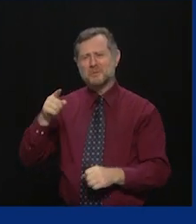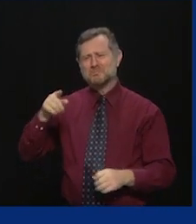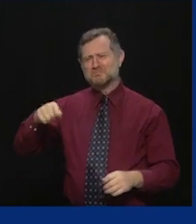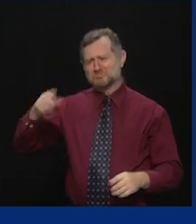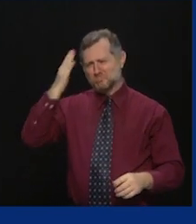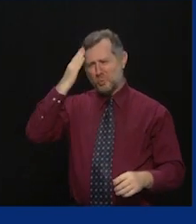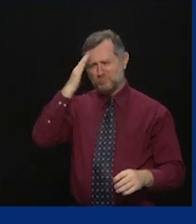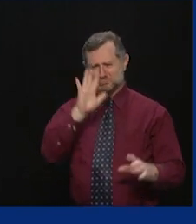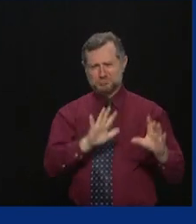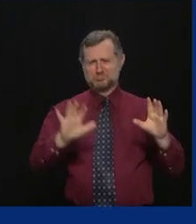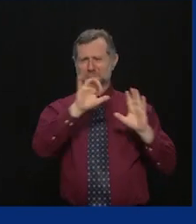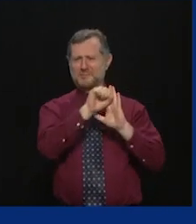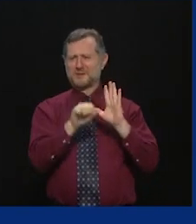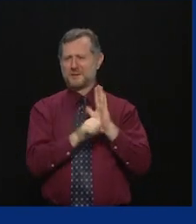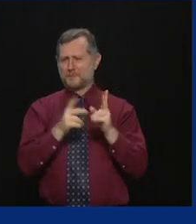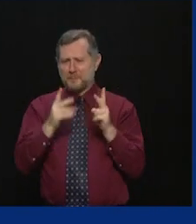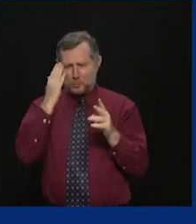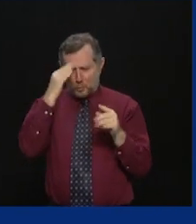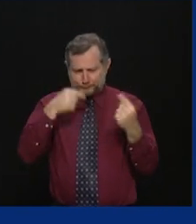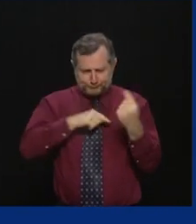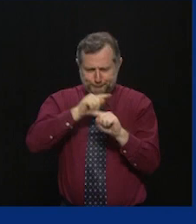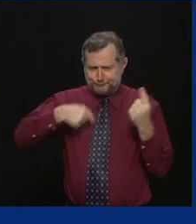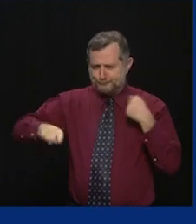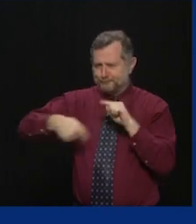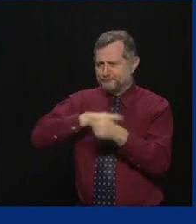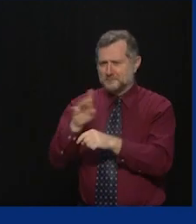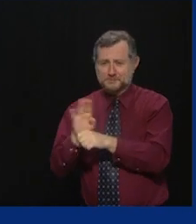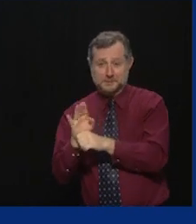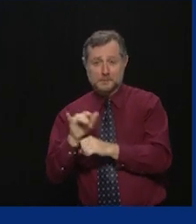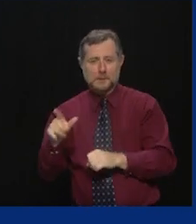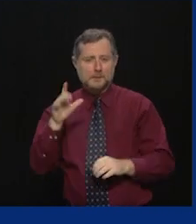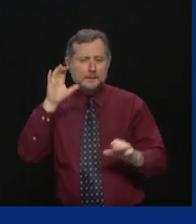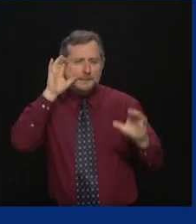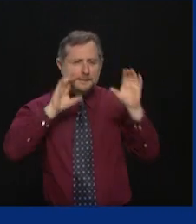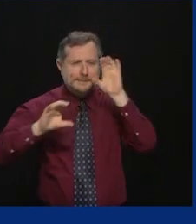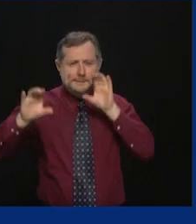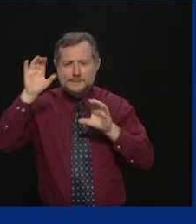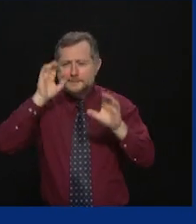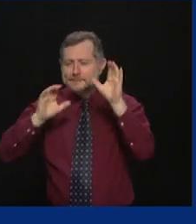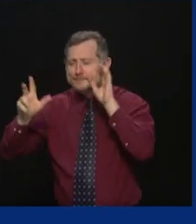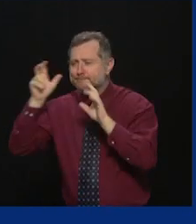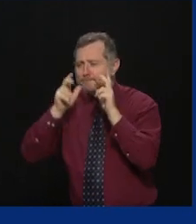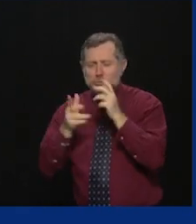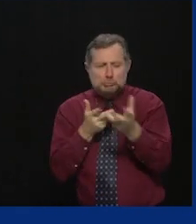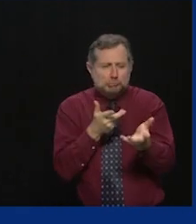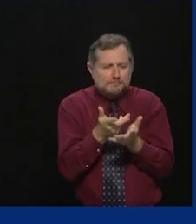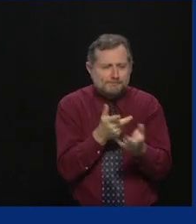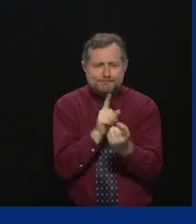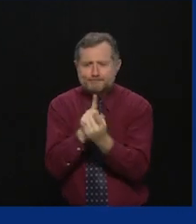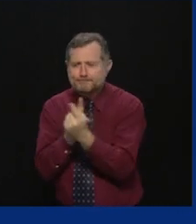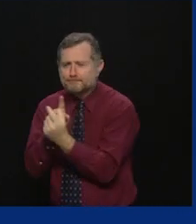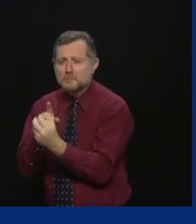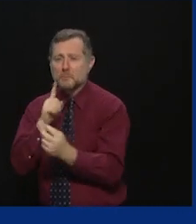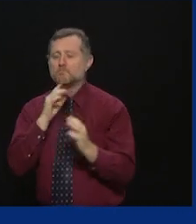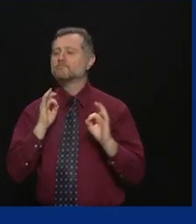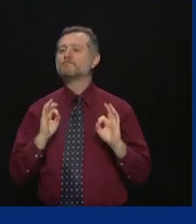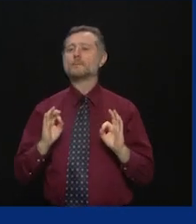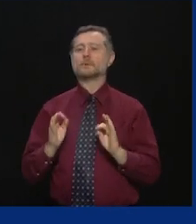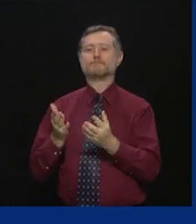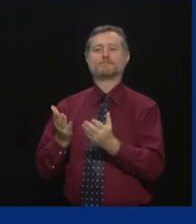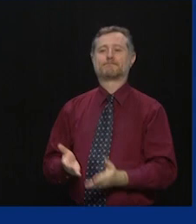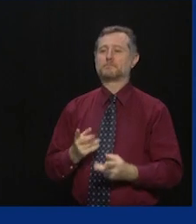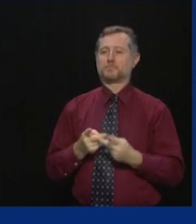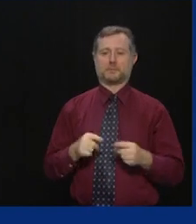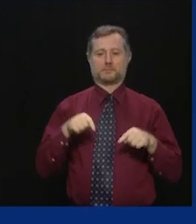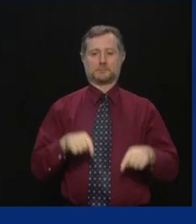She knows the businesses. She listens. She engages. She is superbly positioned to be a great governor, and she is from upstate